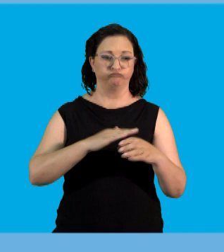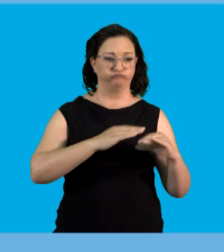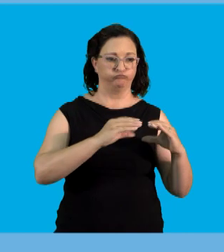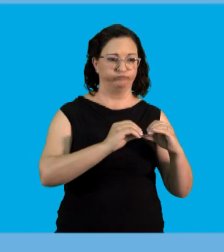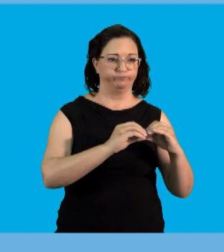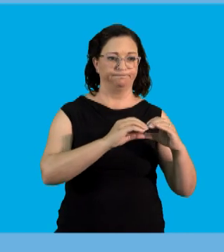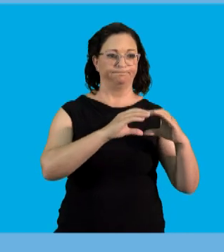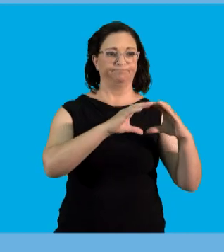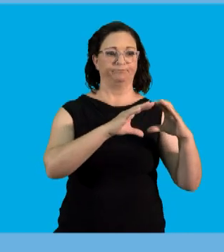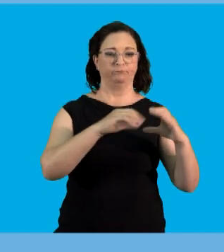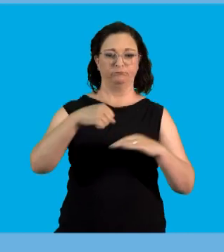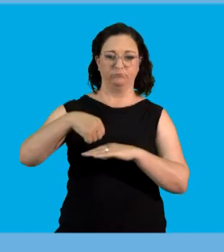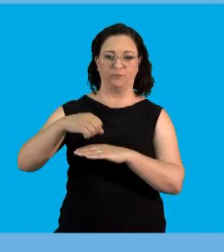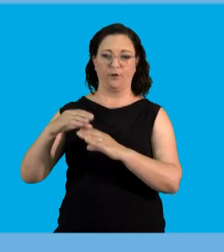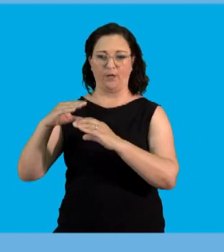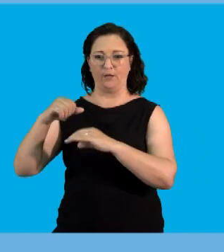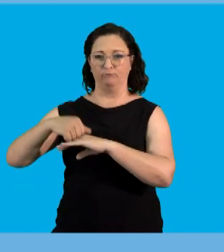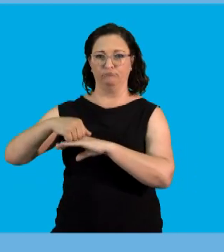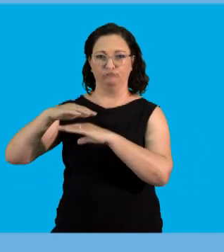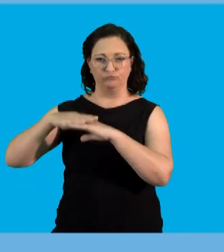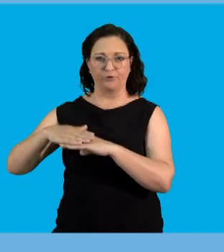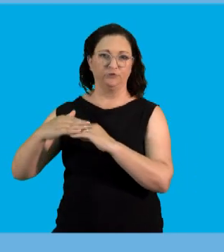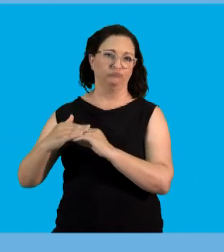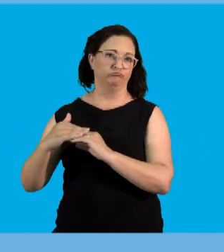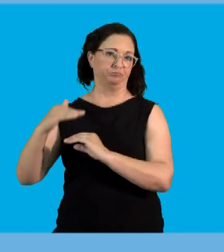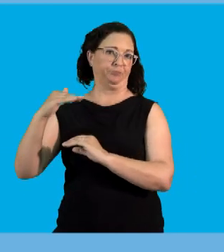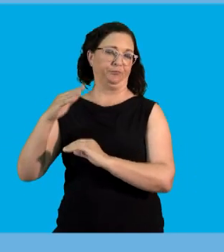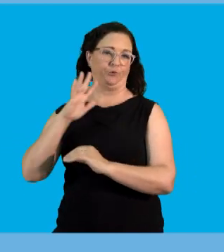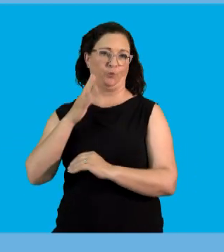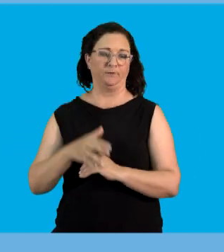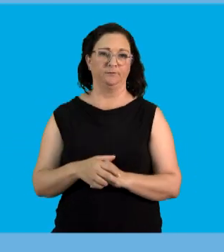then when looking at the relationship between temperature and pressure,